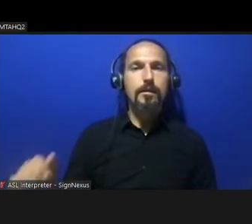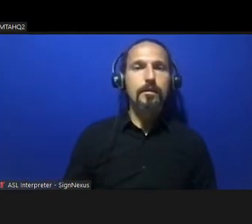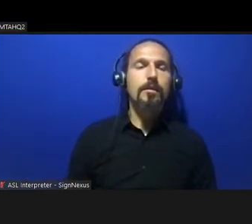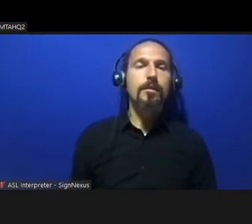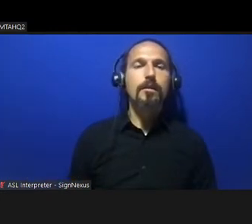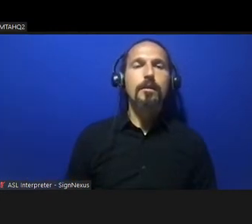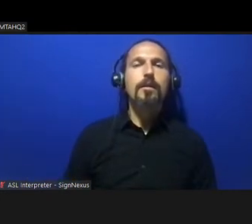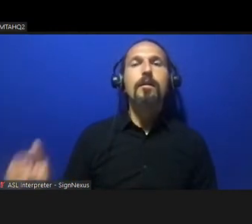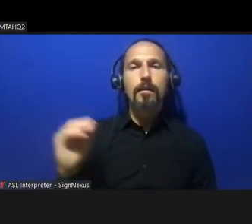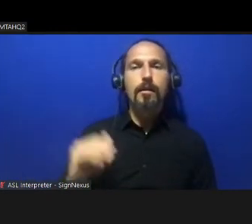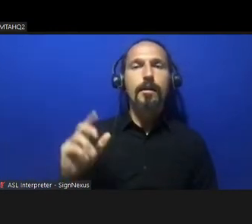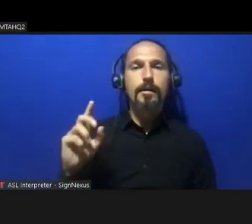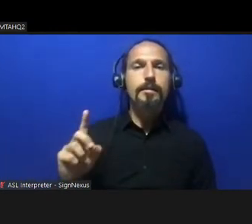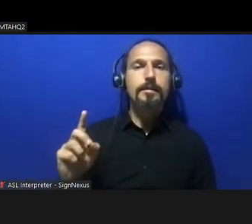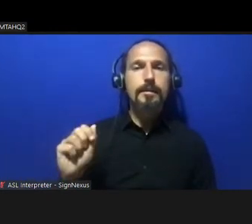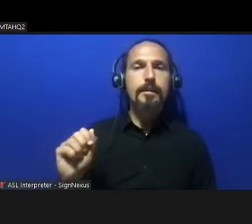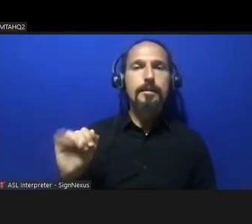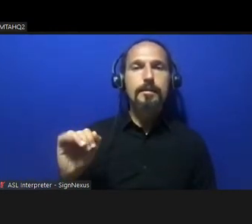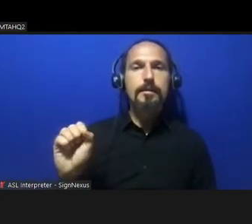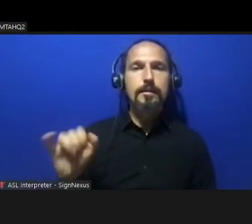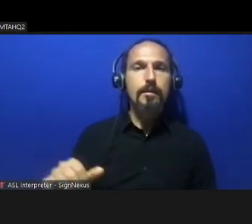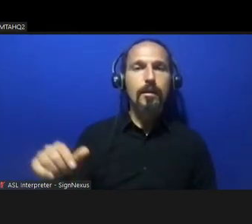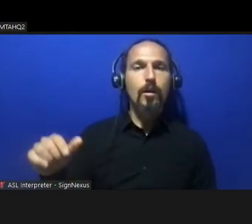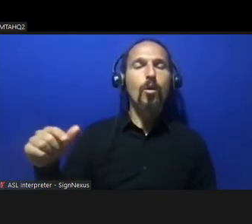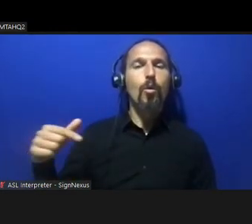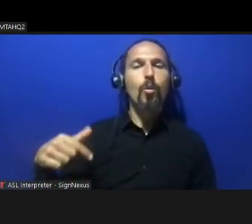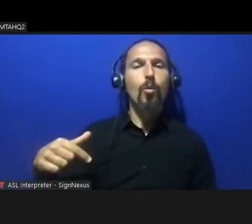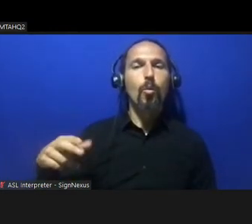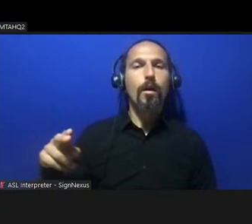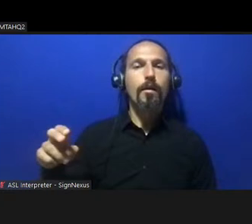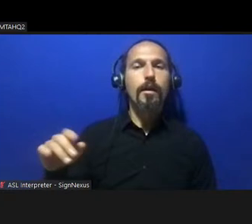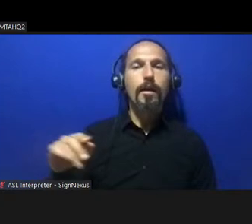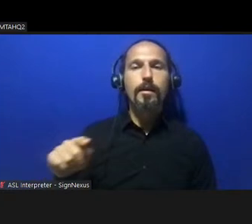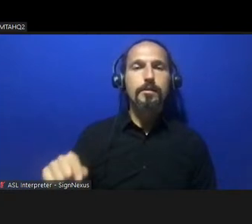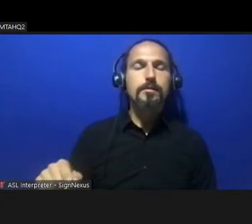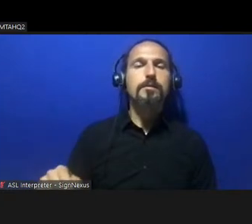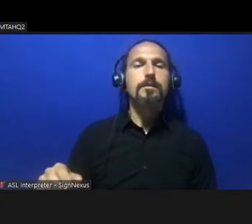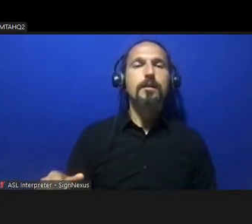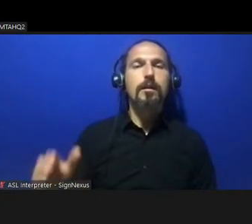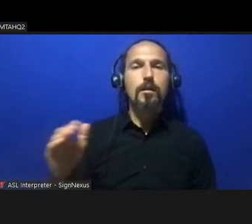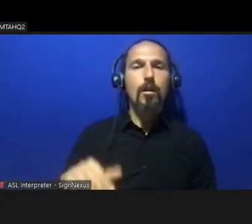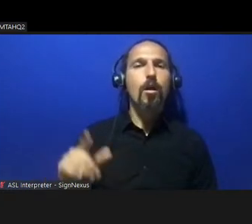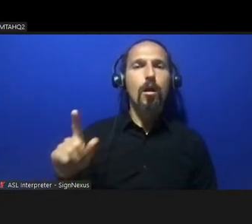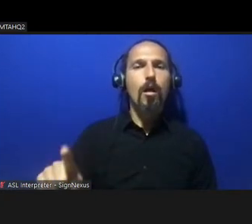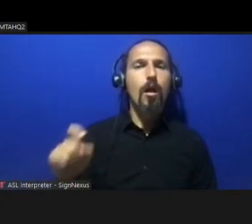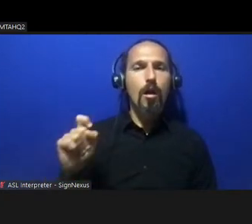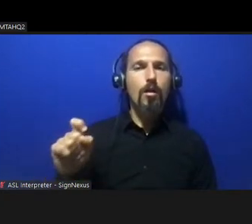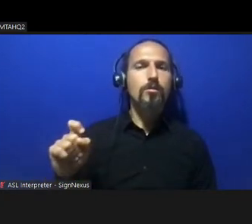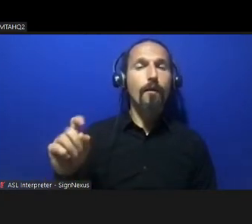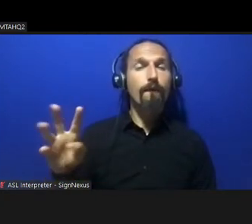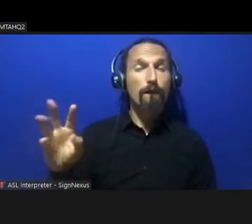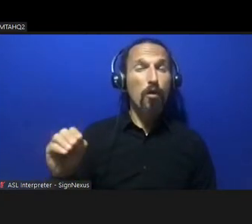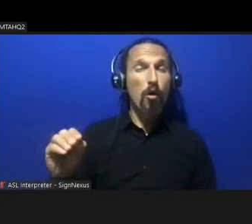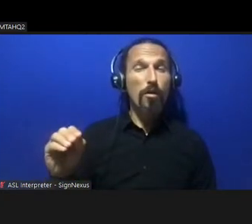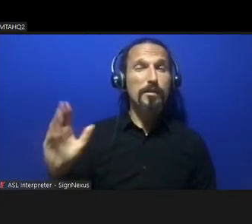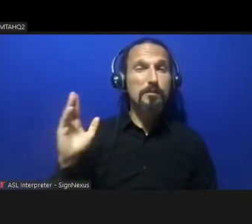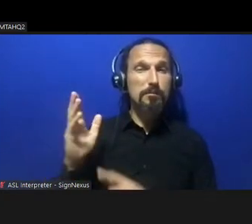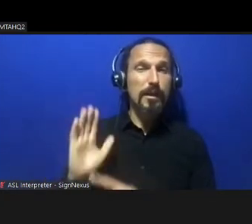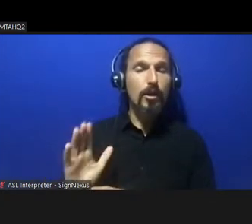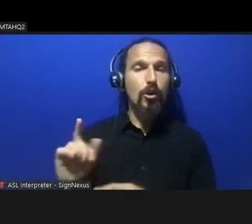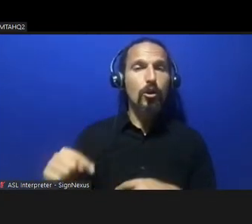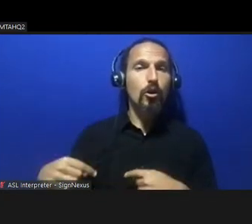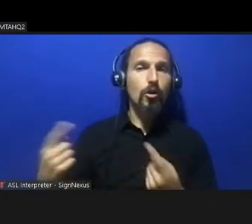our next speaker is daisy cuevas followed by our 140th speaker on the list